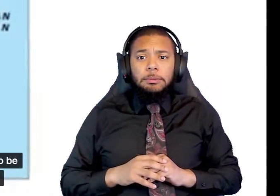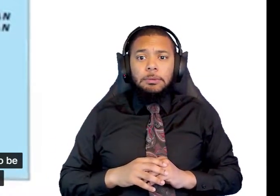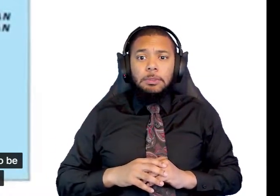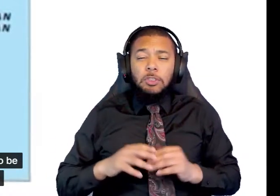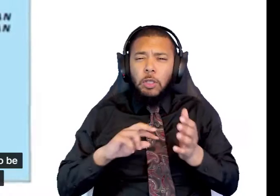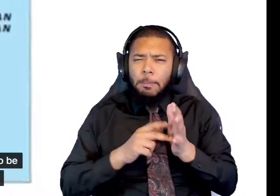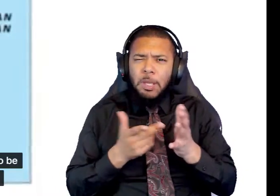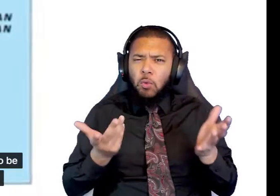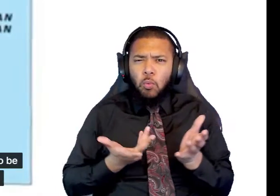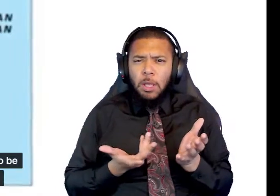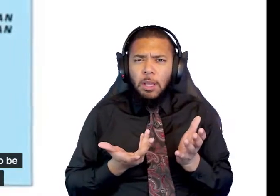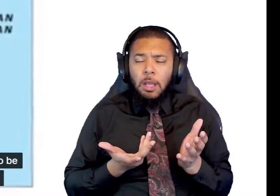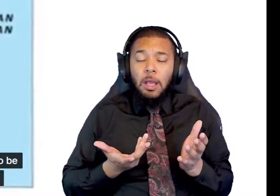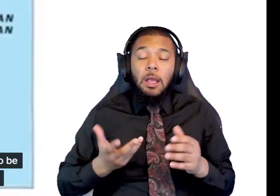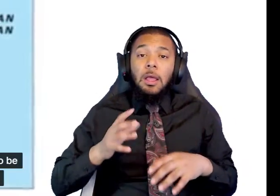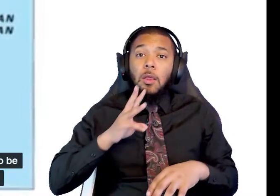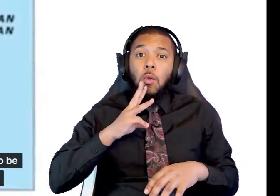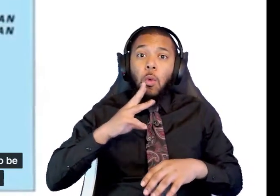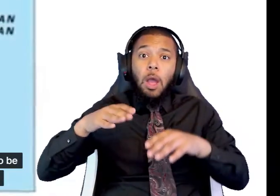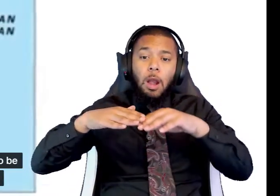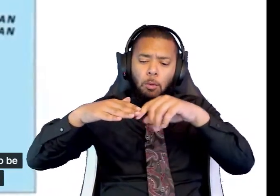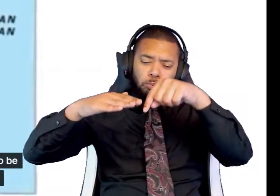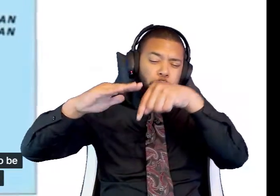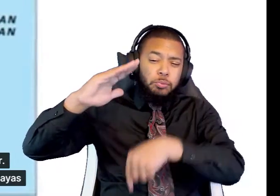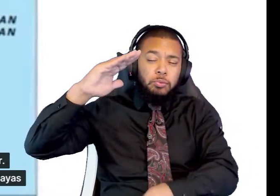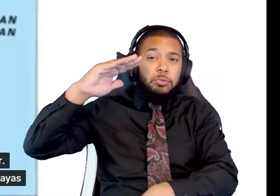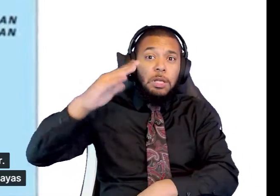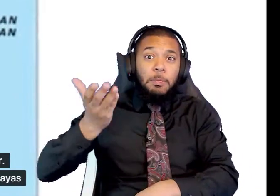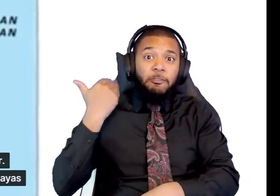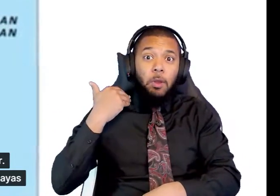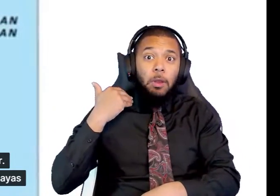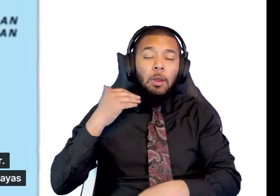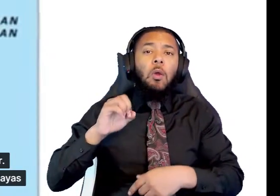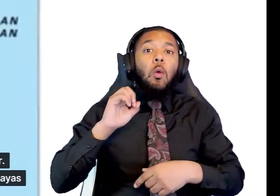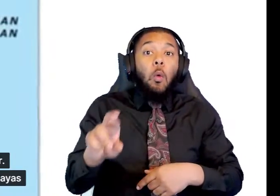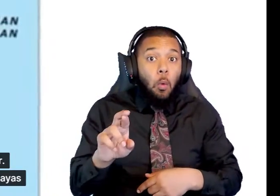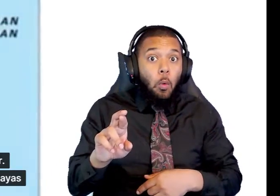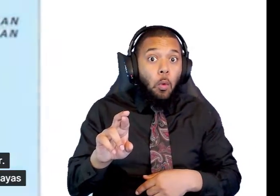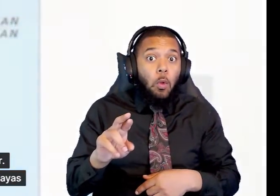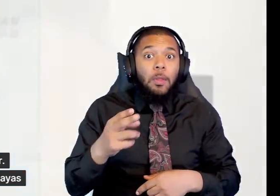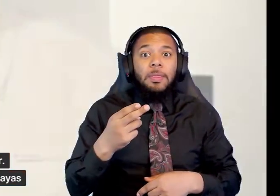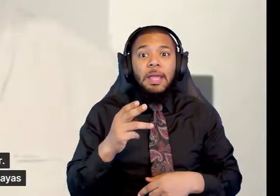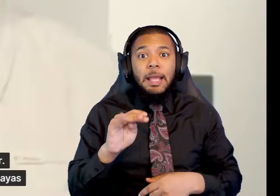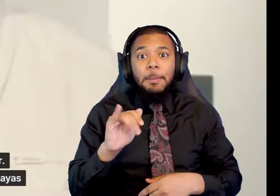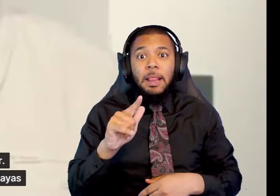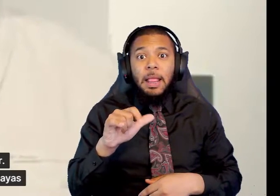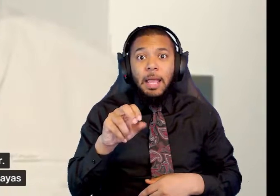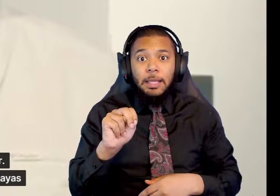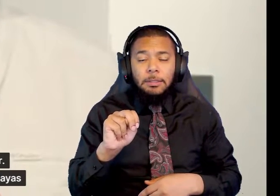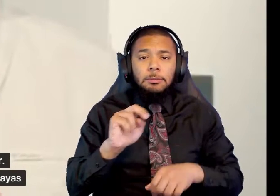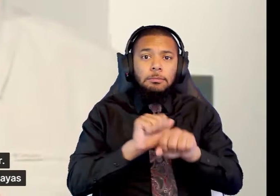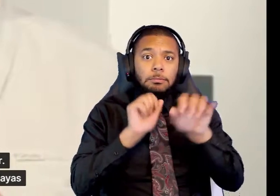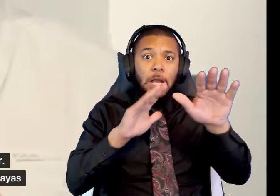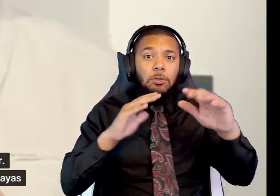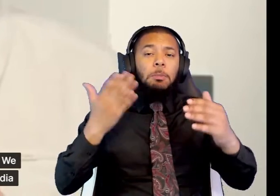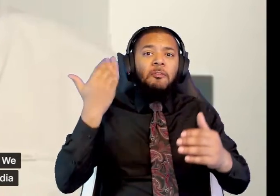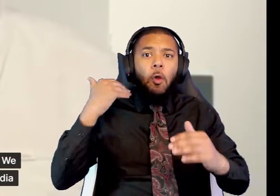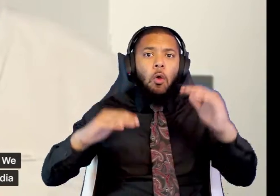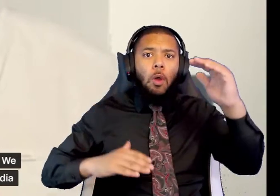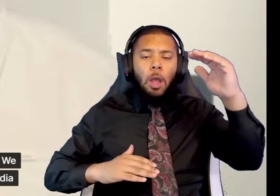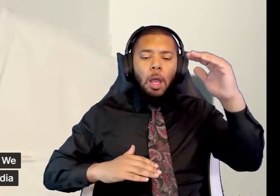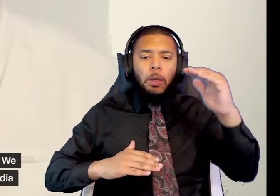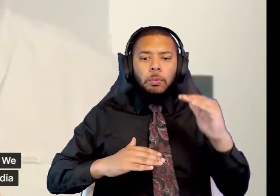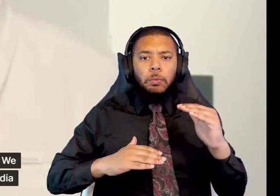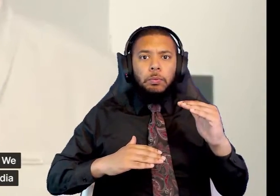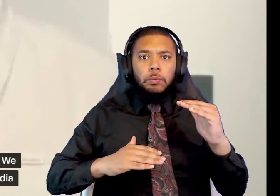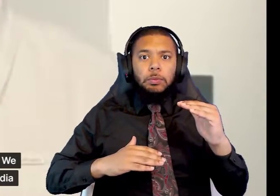oceans used to be a lot deeper or the area of the Himalayas used to be a lot lower. Measurements show that the Himalayas